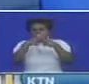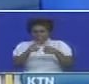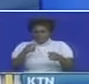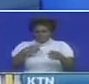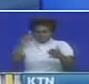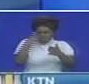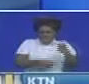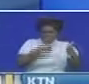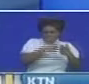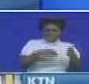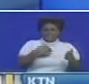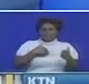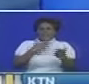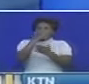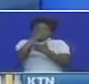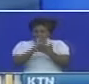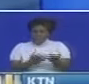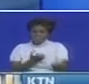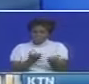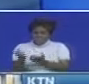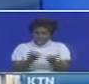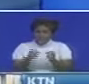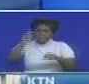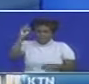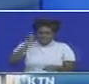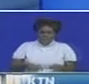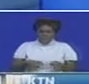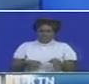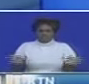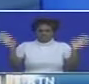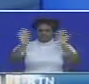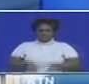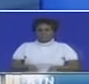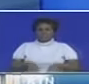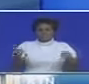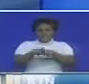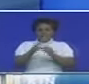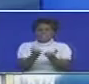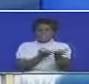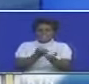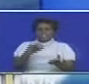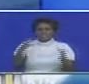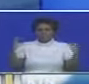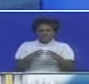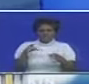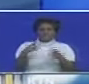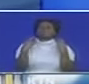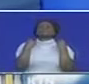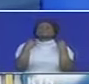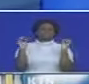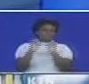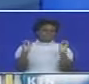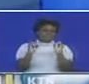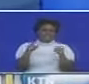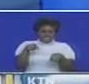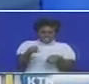cost. A section of business premises along the road will have to be brought down. And the business community is having sleepless nights